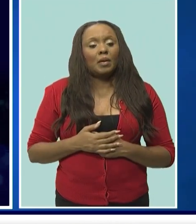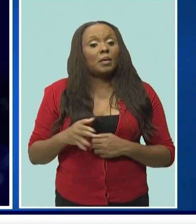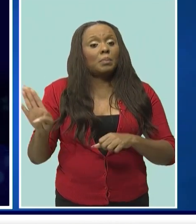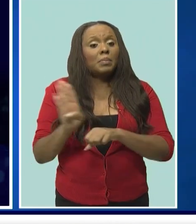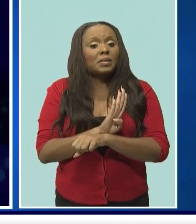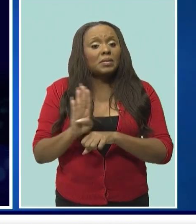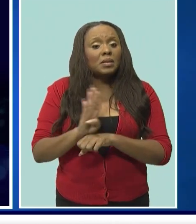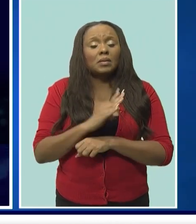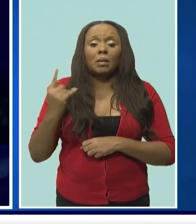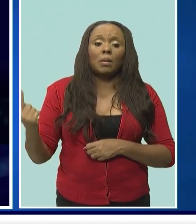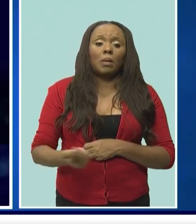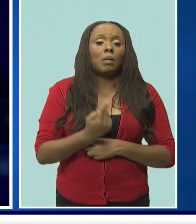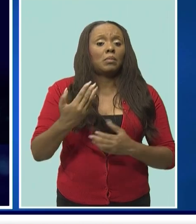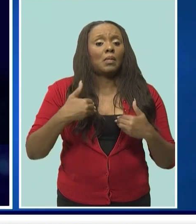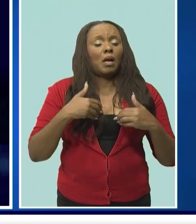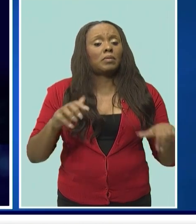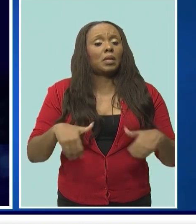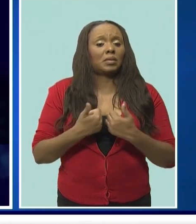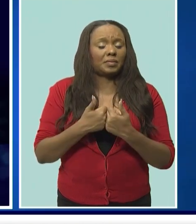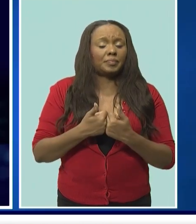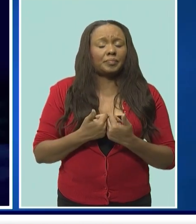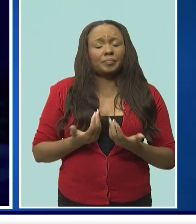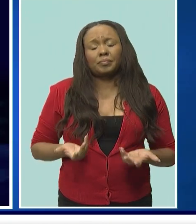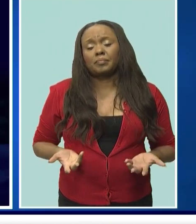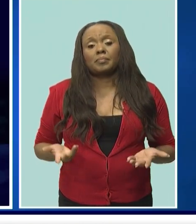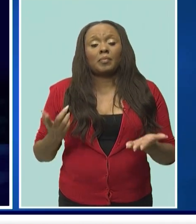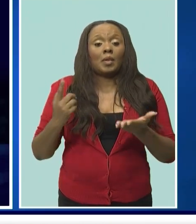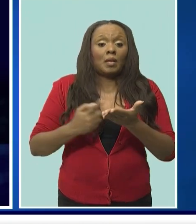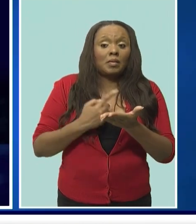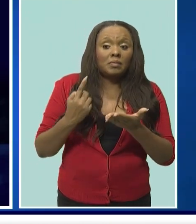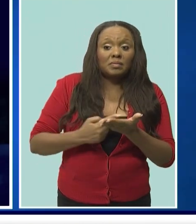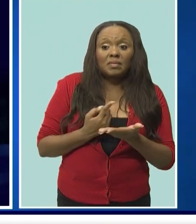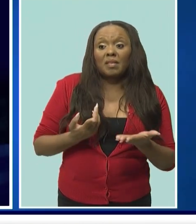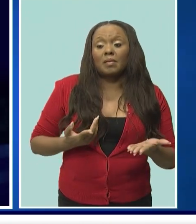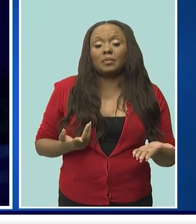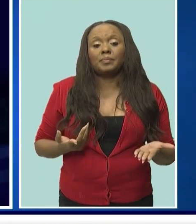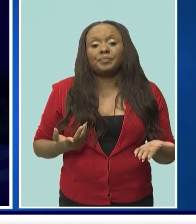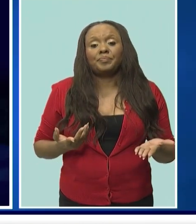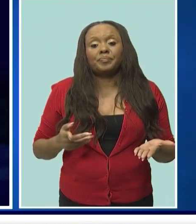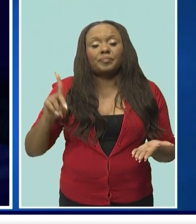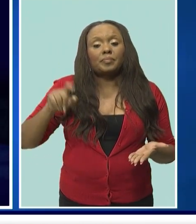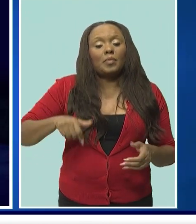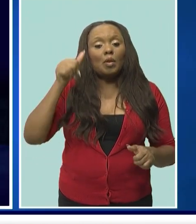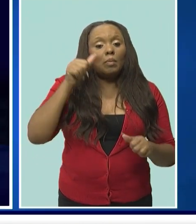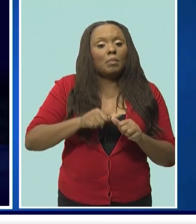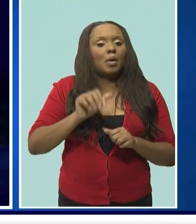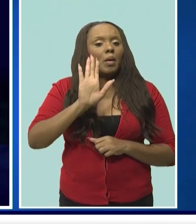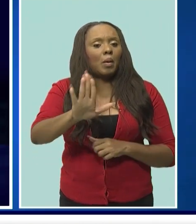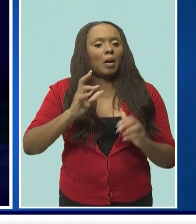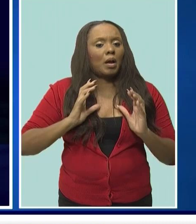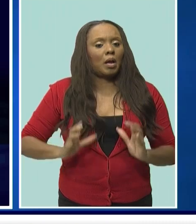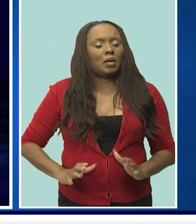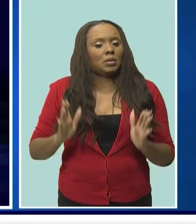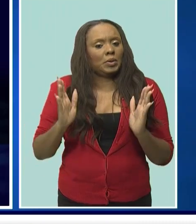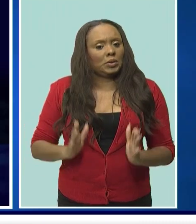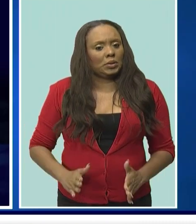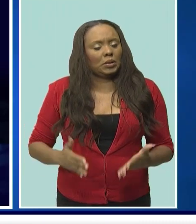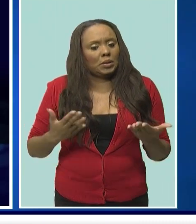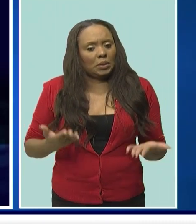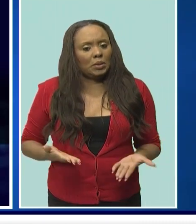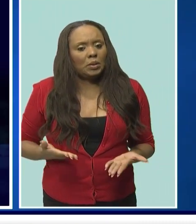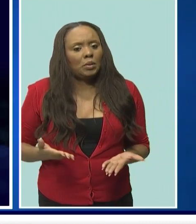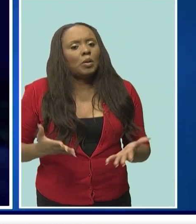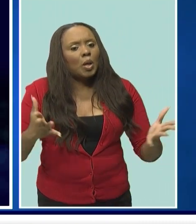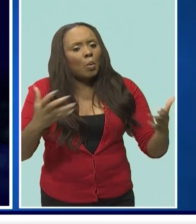challenge, and you have oftentimes to put your patron above your greatest desire to put on a